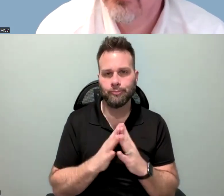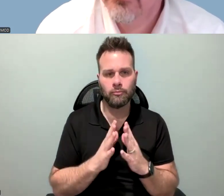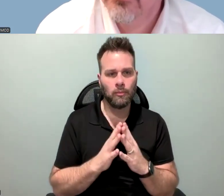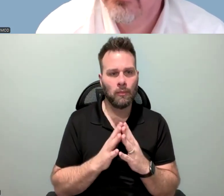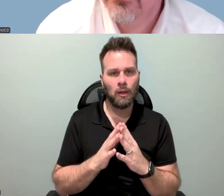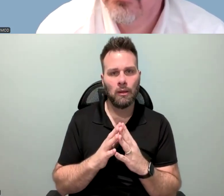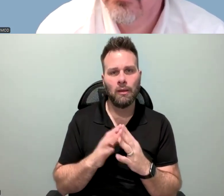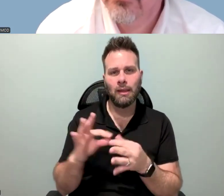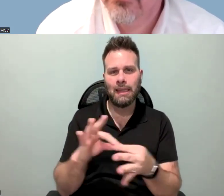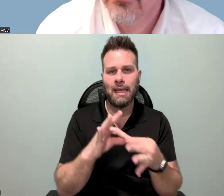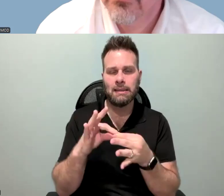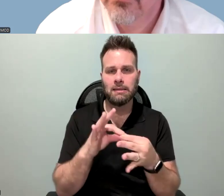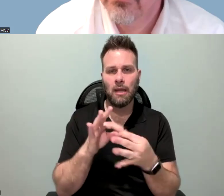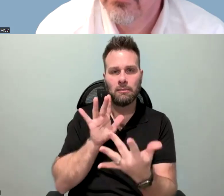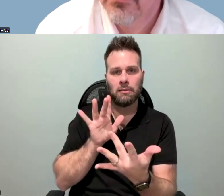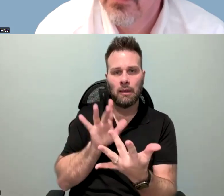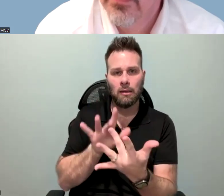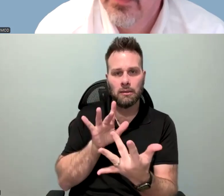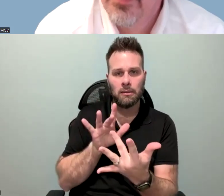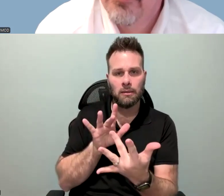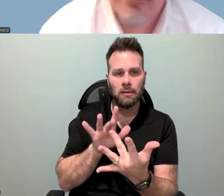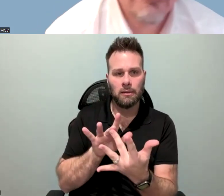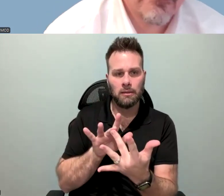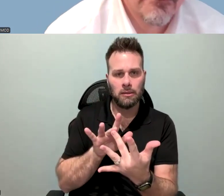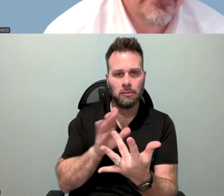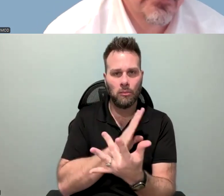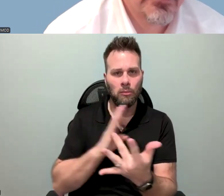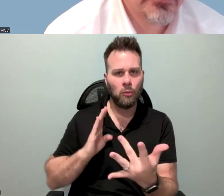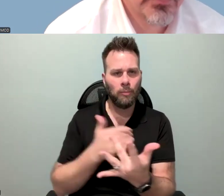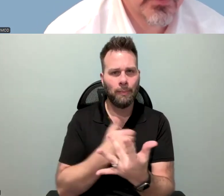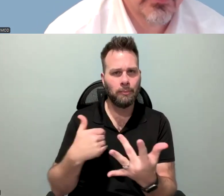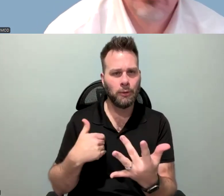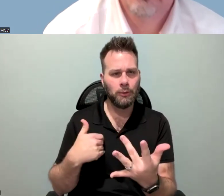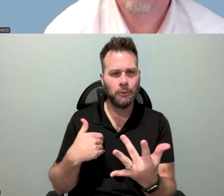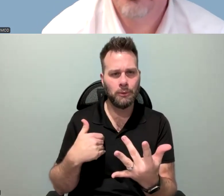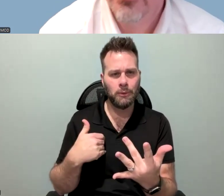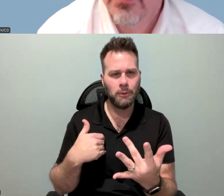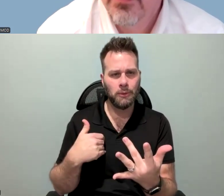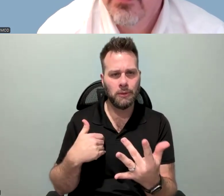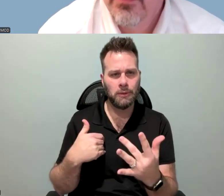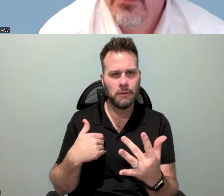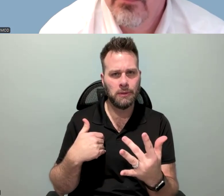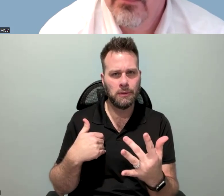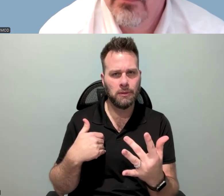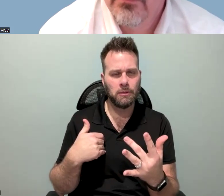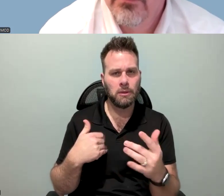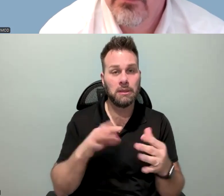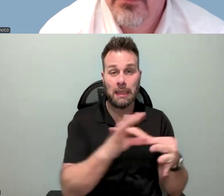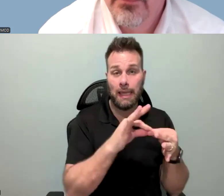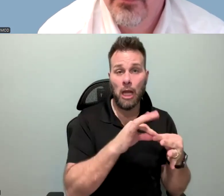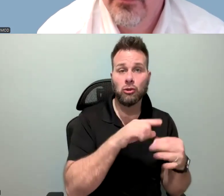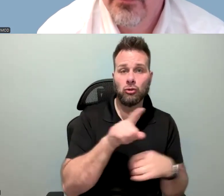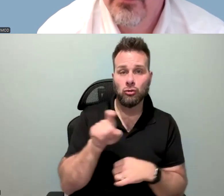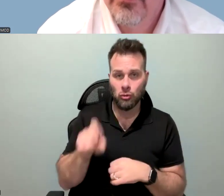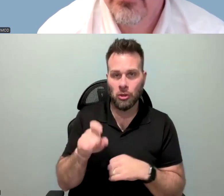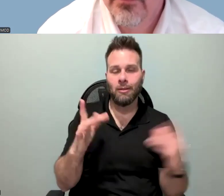the liaisons contacting board members other than the chairperson.